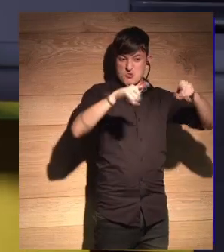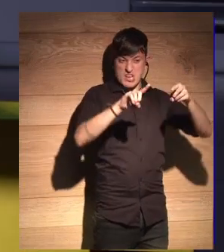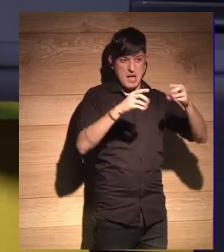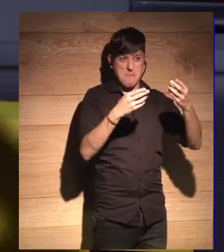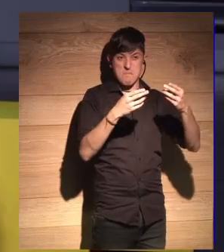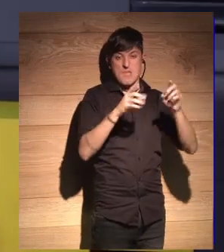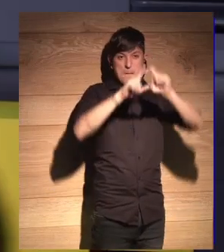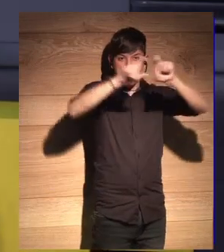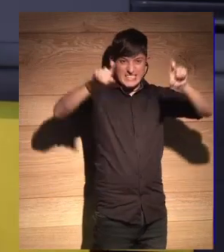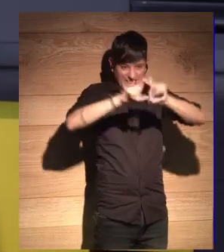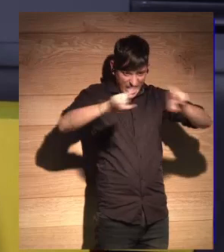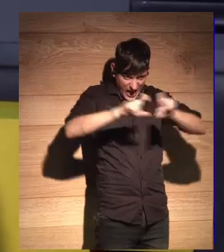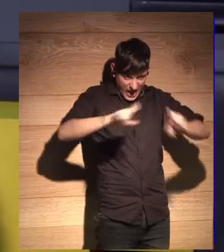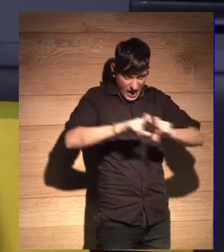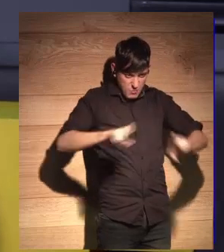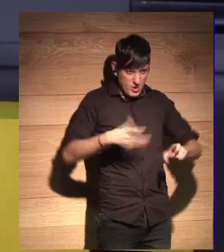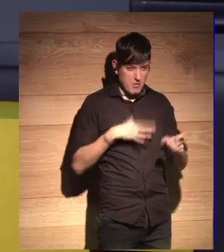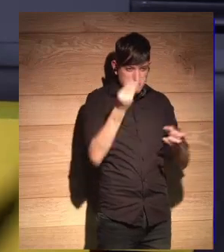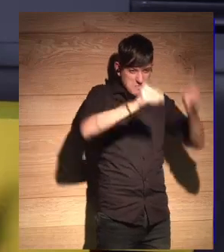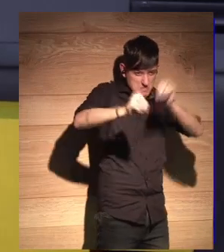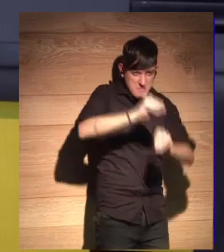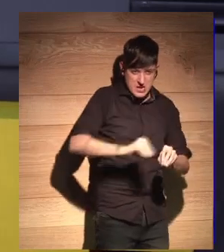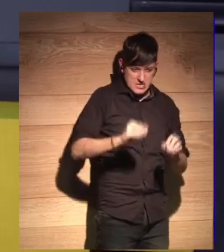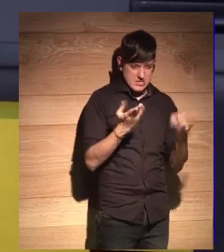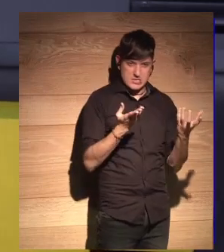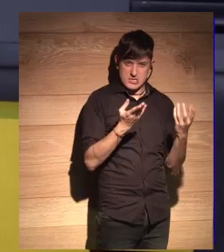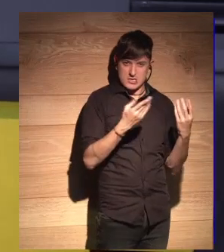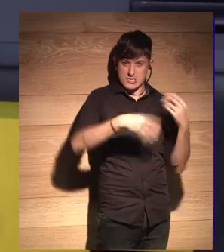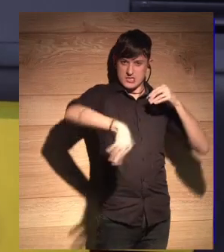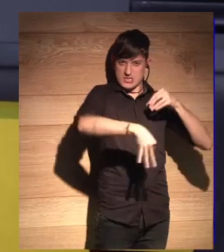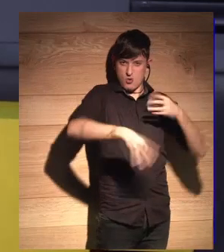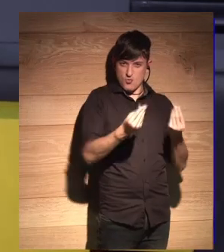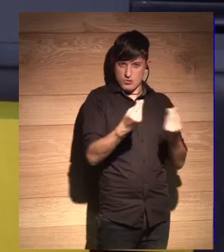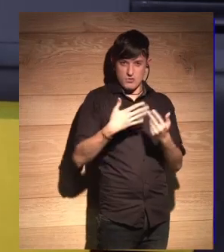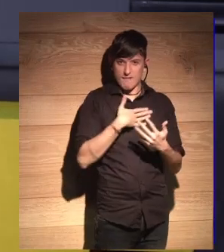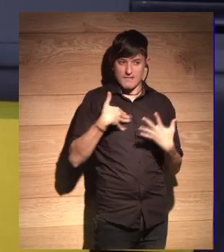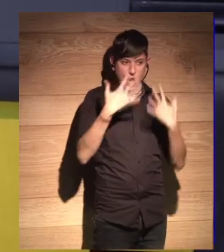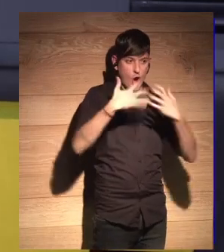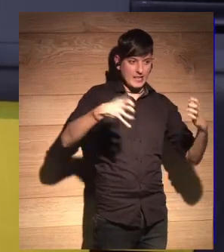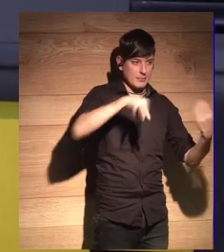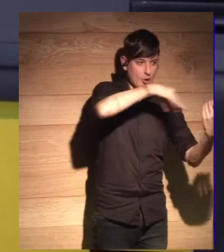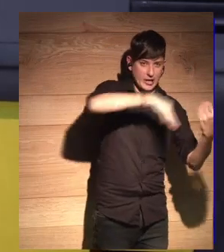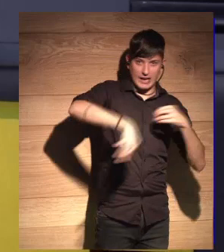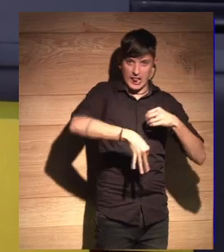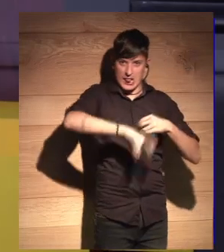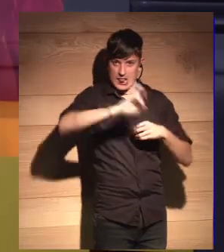can't, technology comes in. And it's, you know, beautiful. So we did a presentation of the